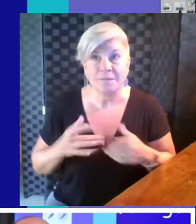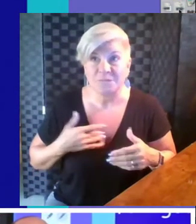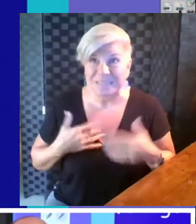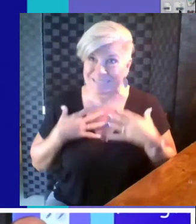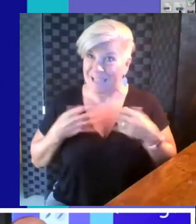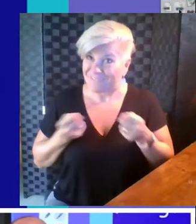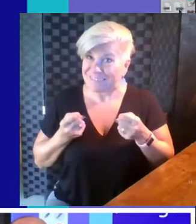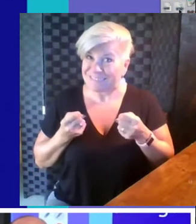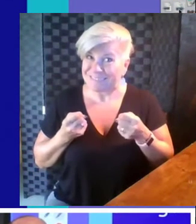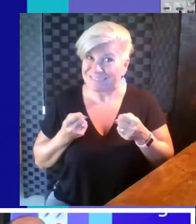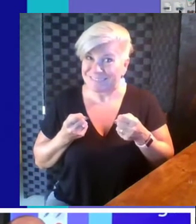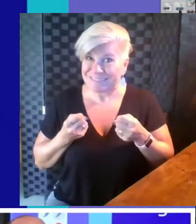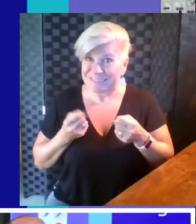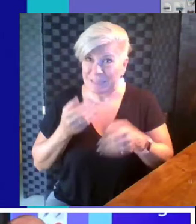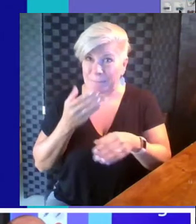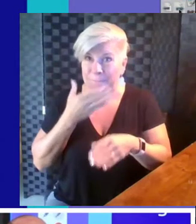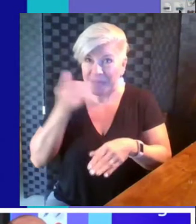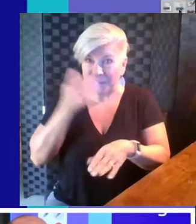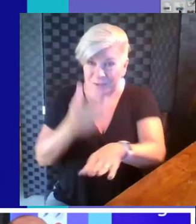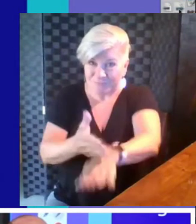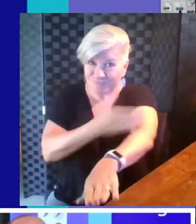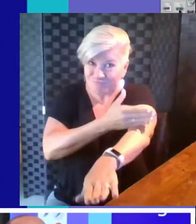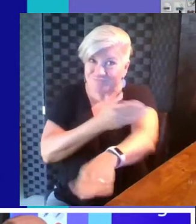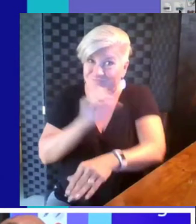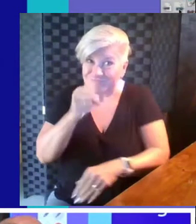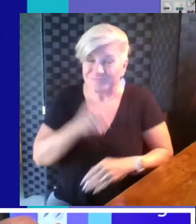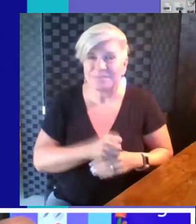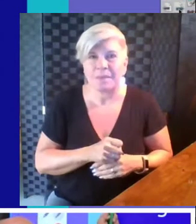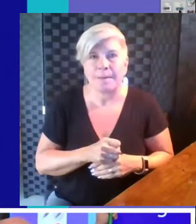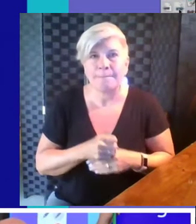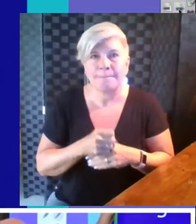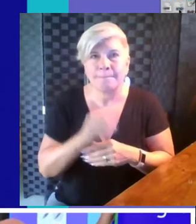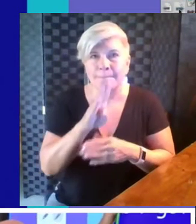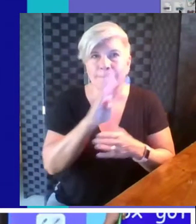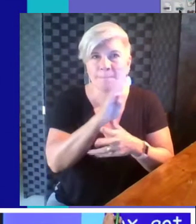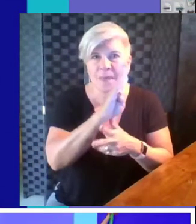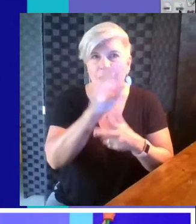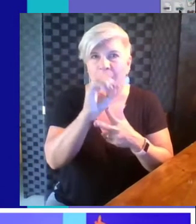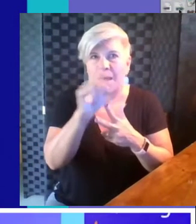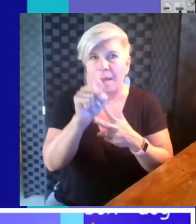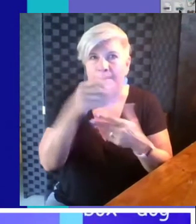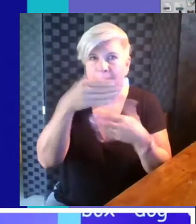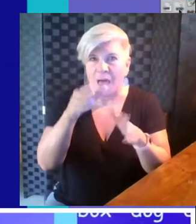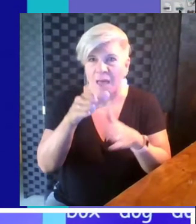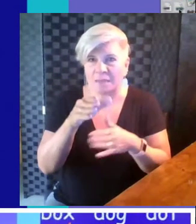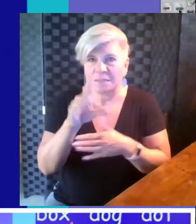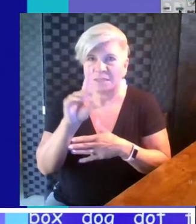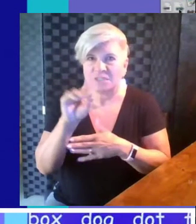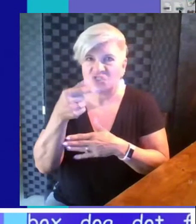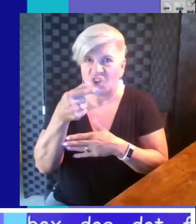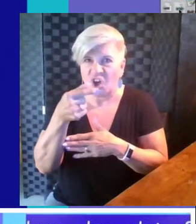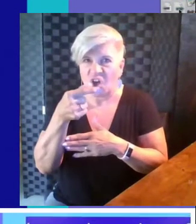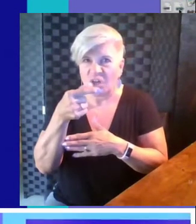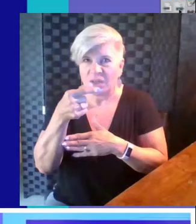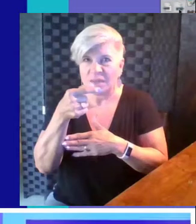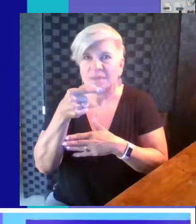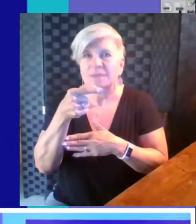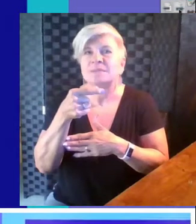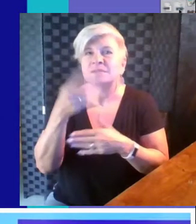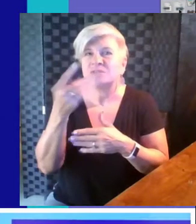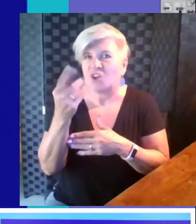pretty confident? Are you getting better at this? Let's try it. Box,